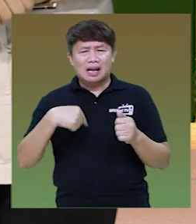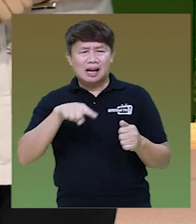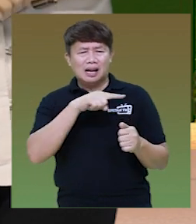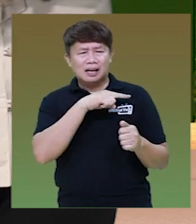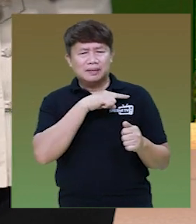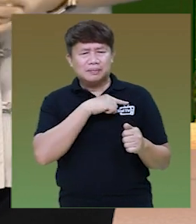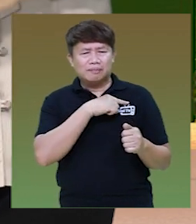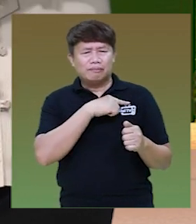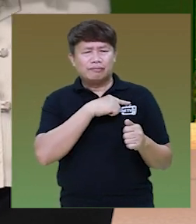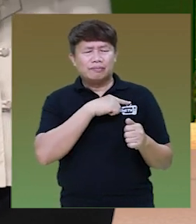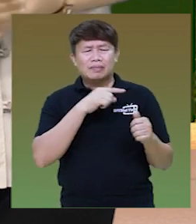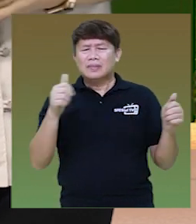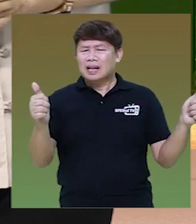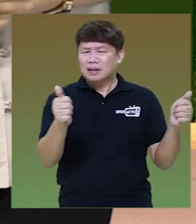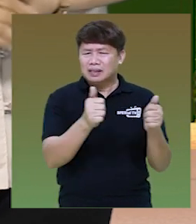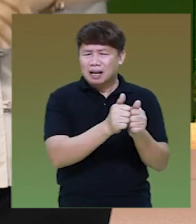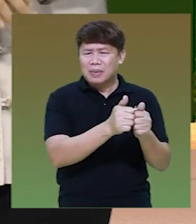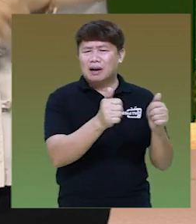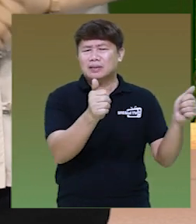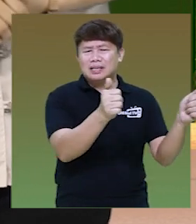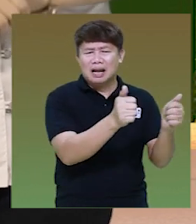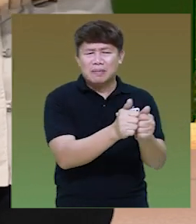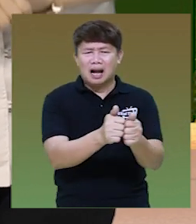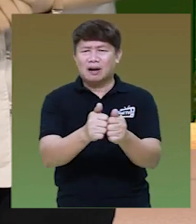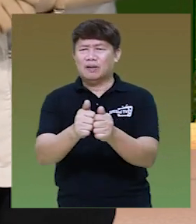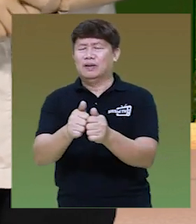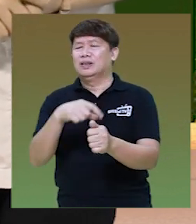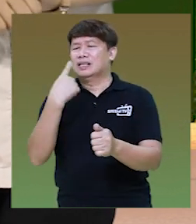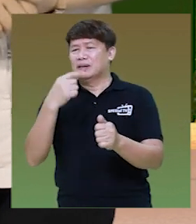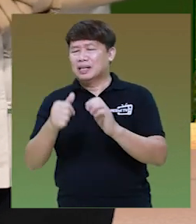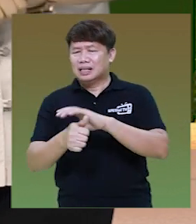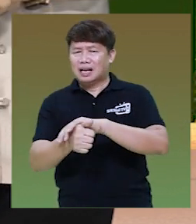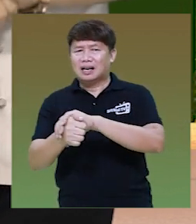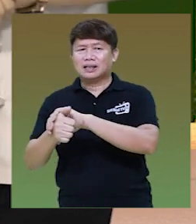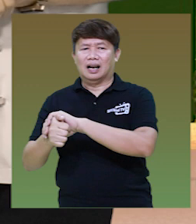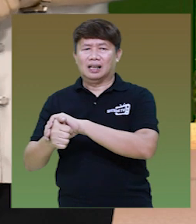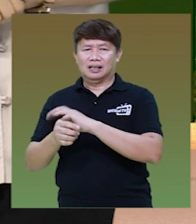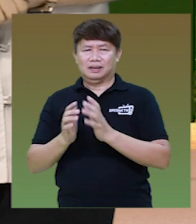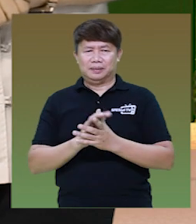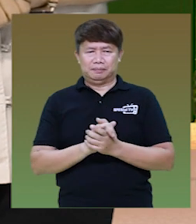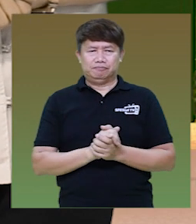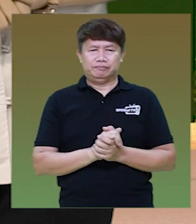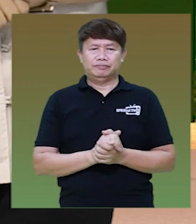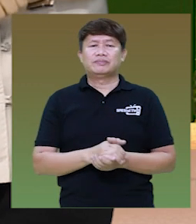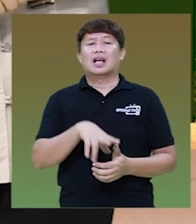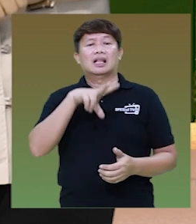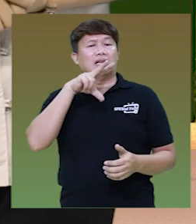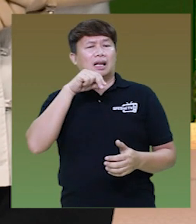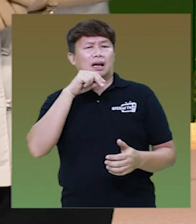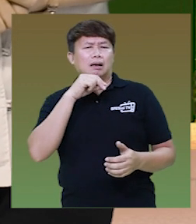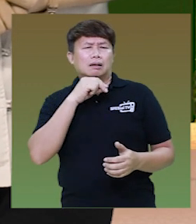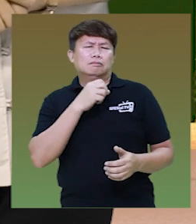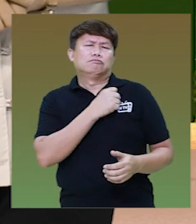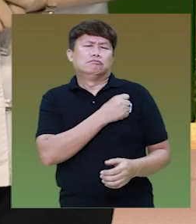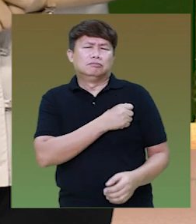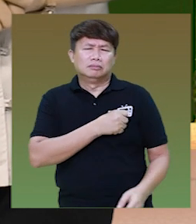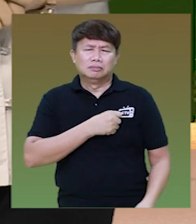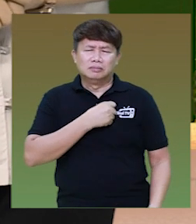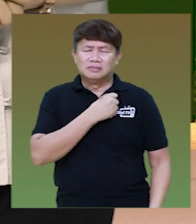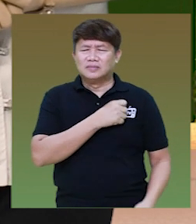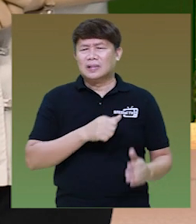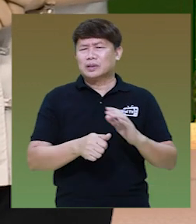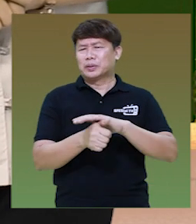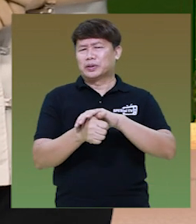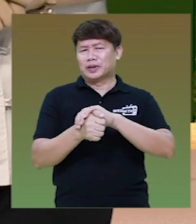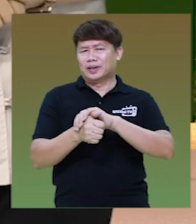us?" "Take me with you, take me with you," said the turtle. The ducks felt